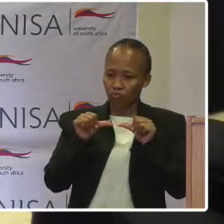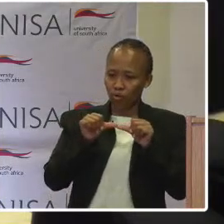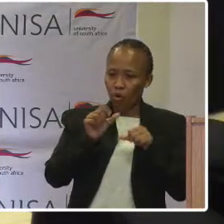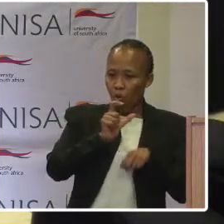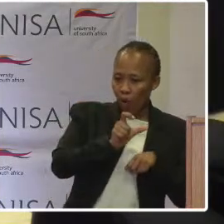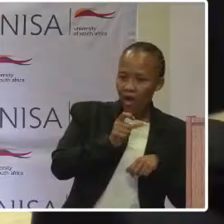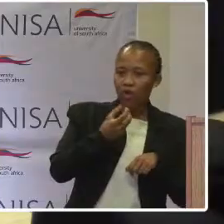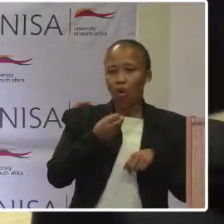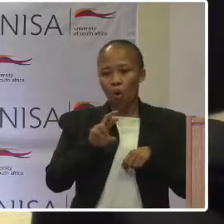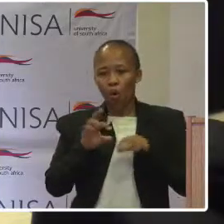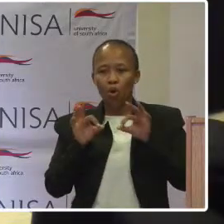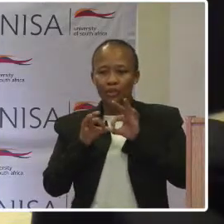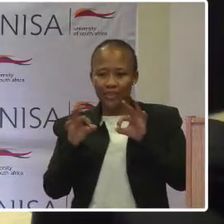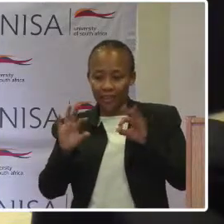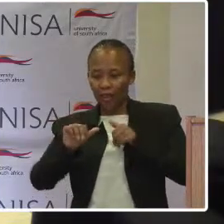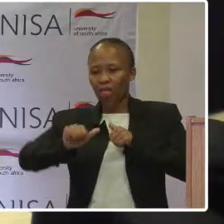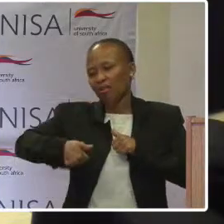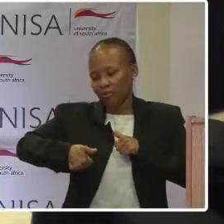close enough.